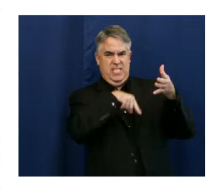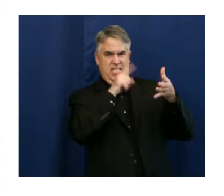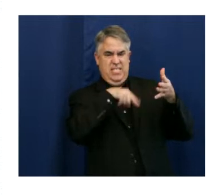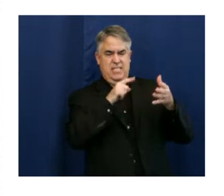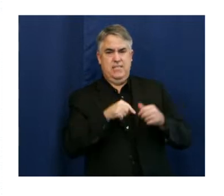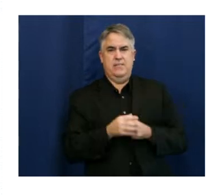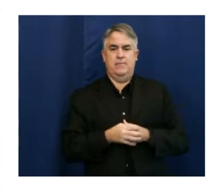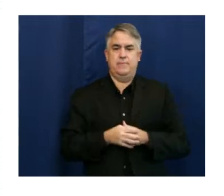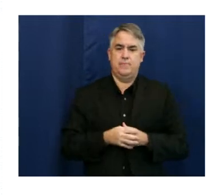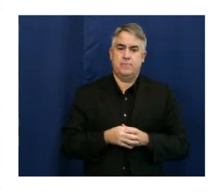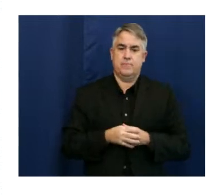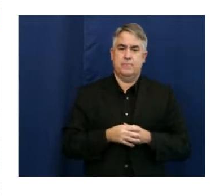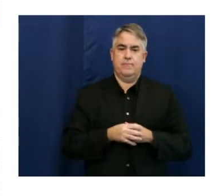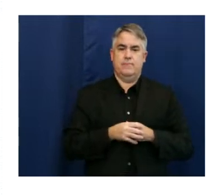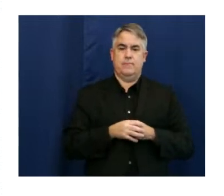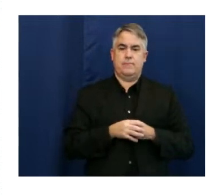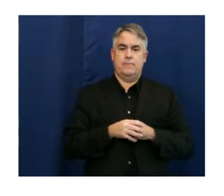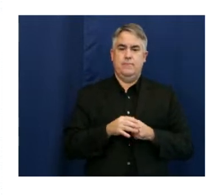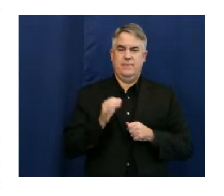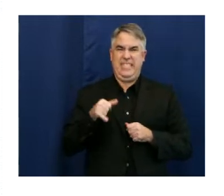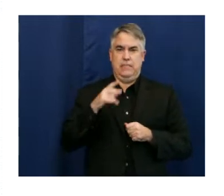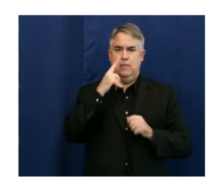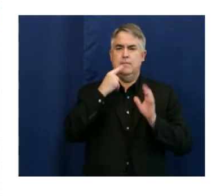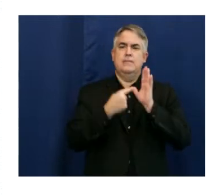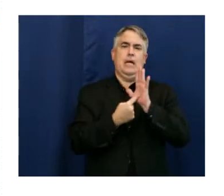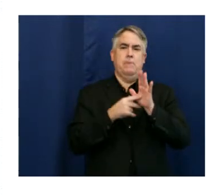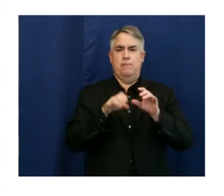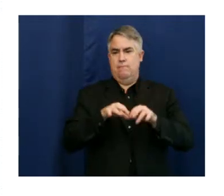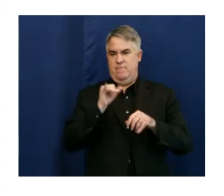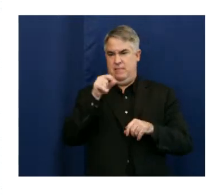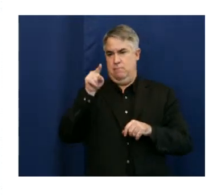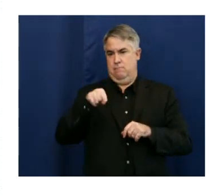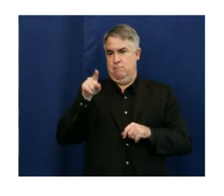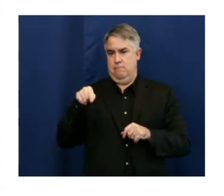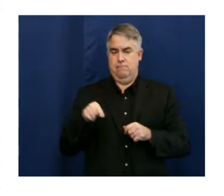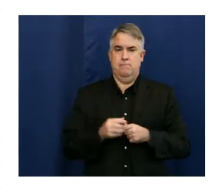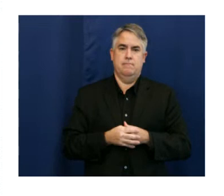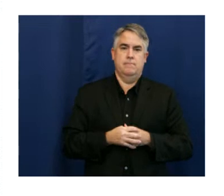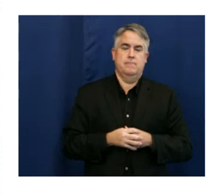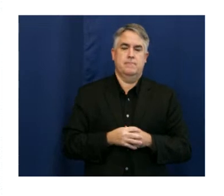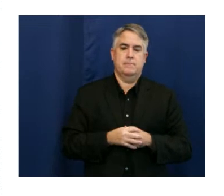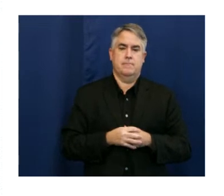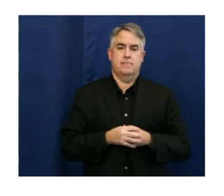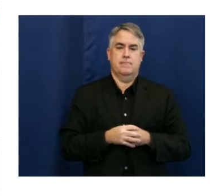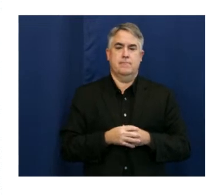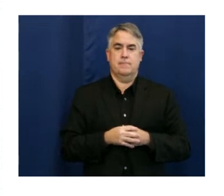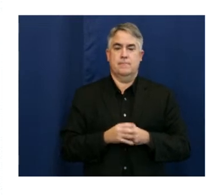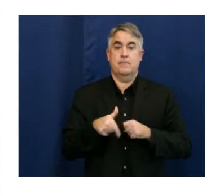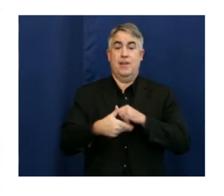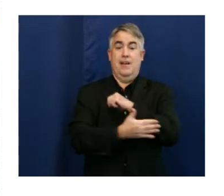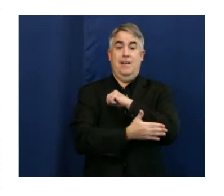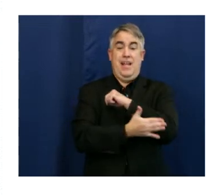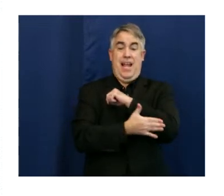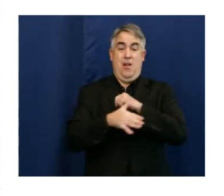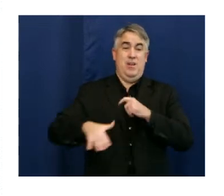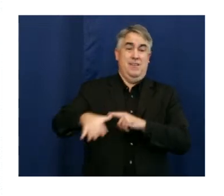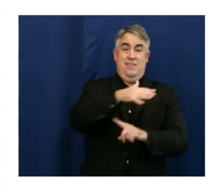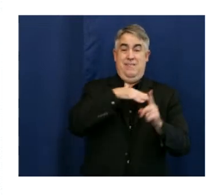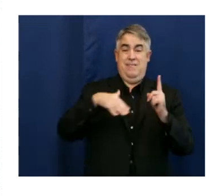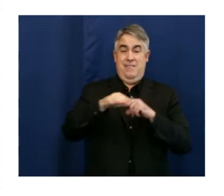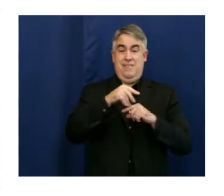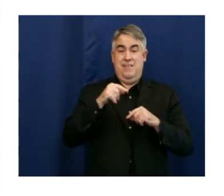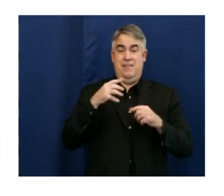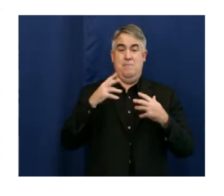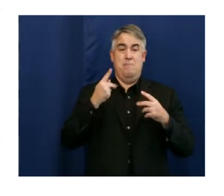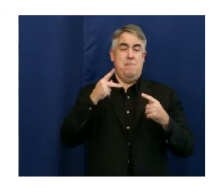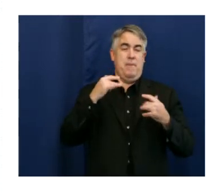this type of system would look like. We are working with the California Department of Public Health that will be rolling this out, and we will be an